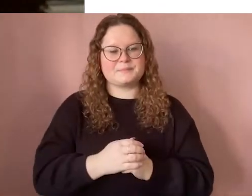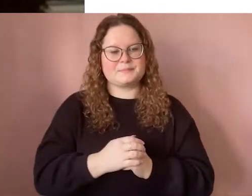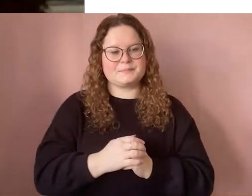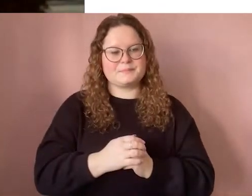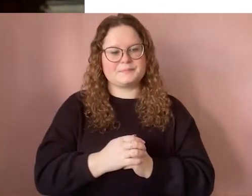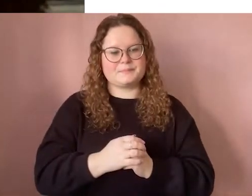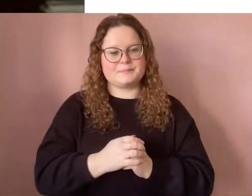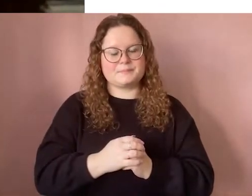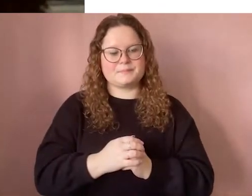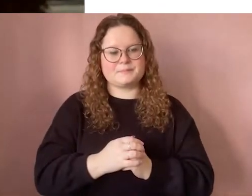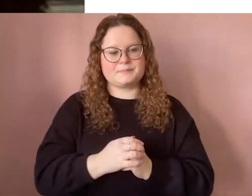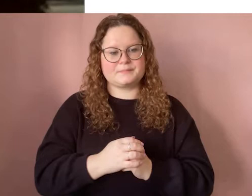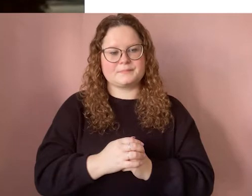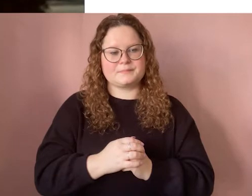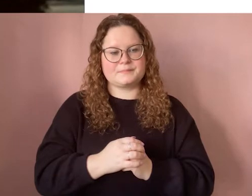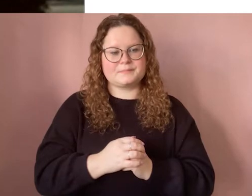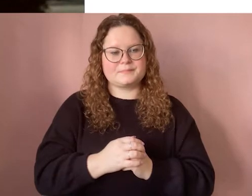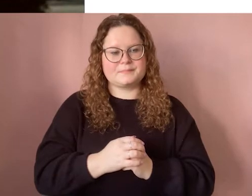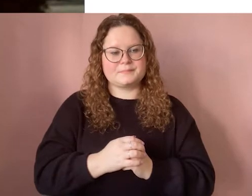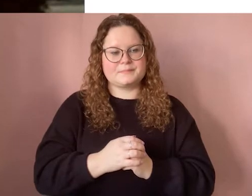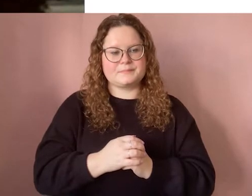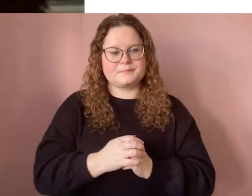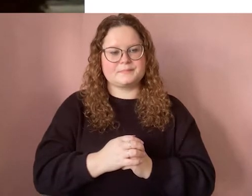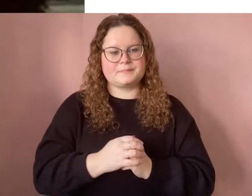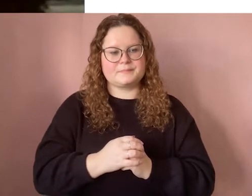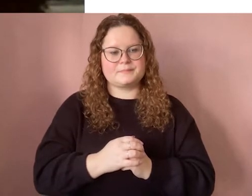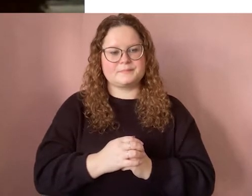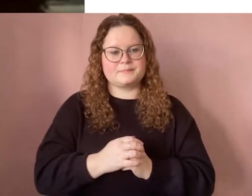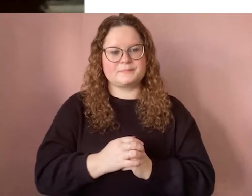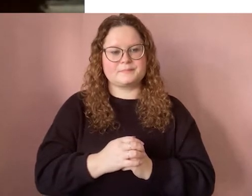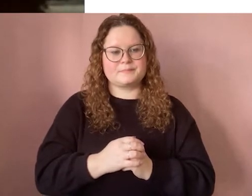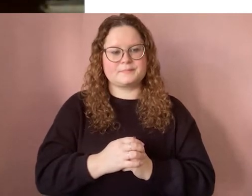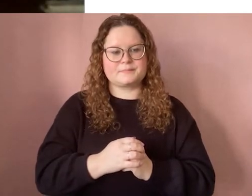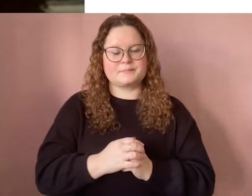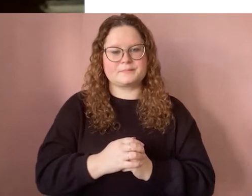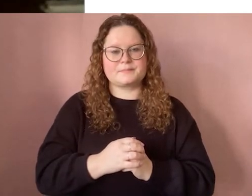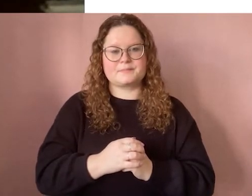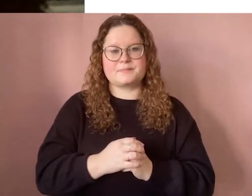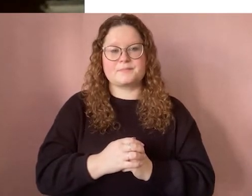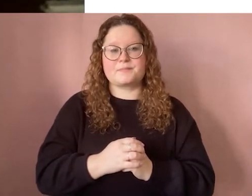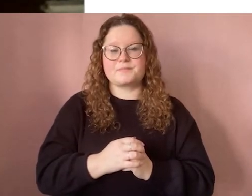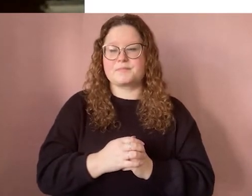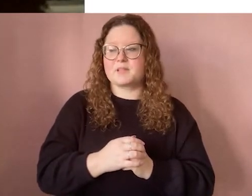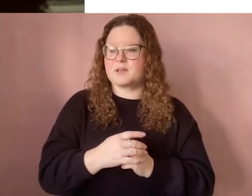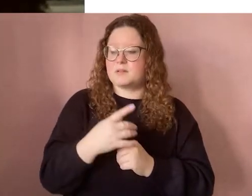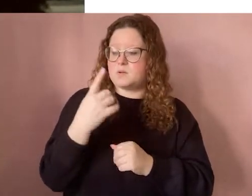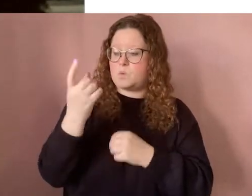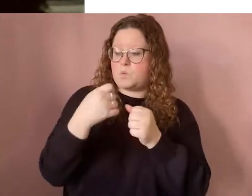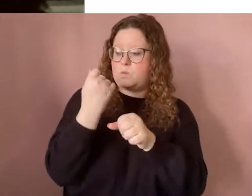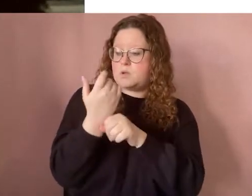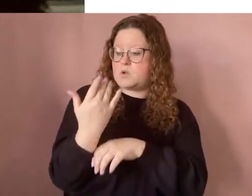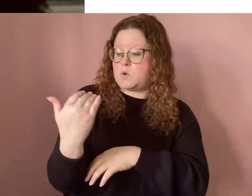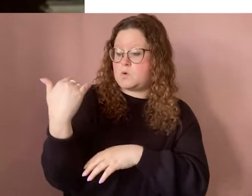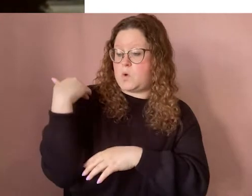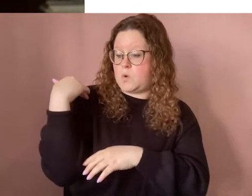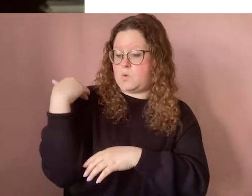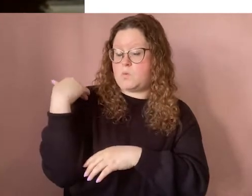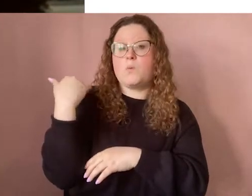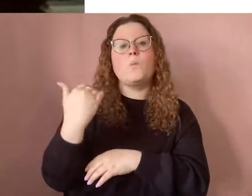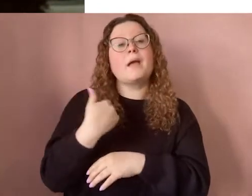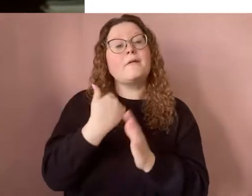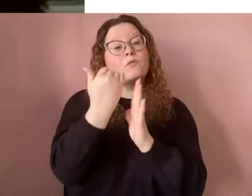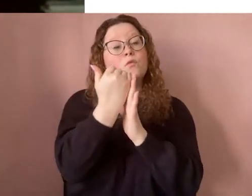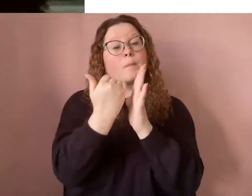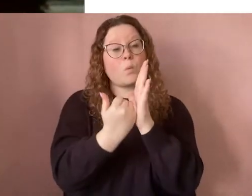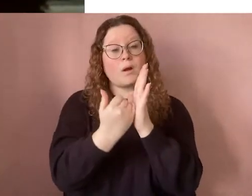We have, about a year ago, I guess it is now, we put out a report called Of Two Minds,